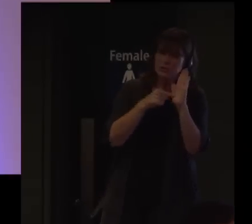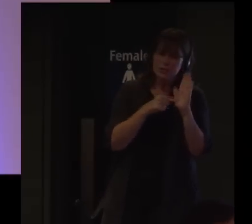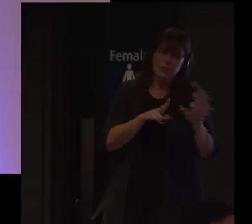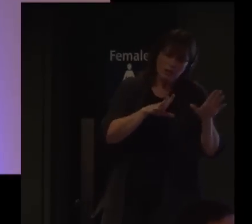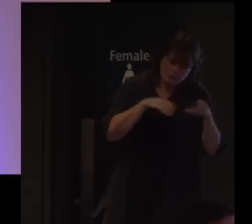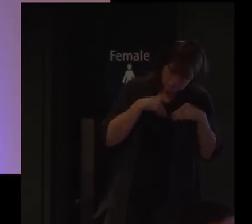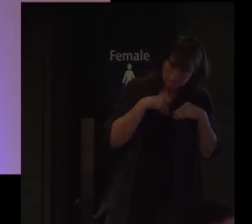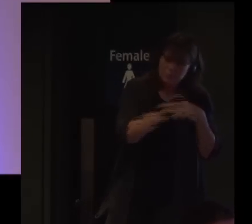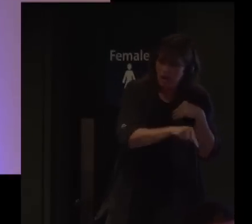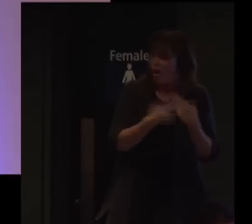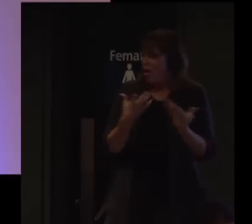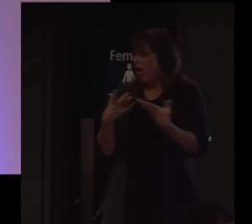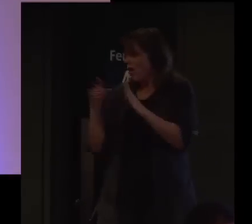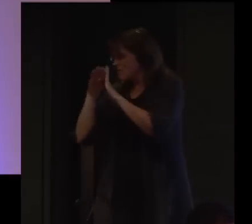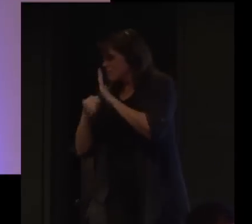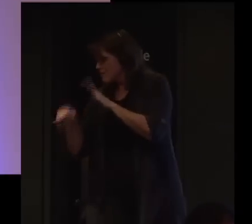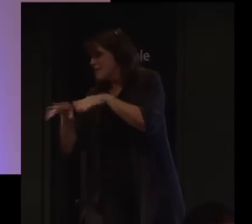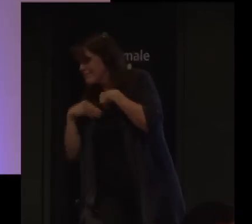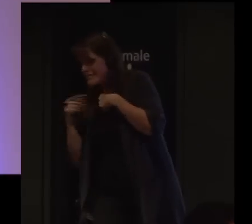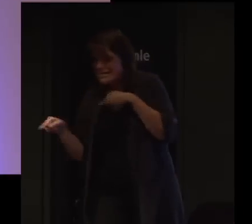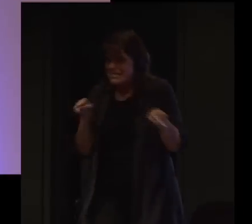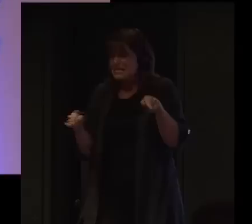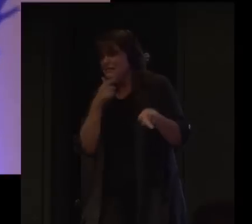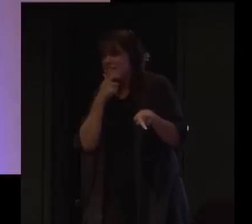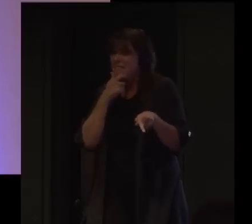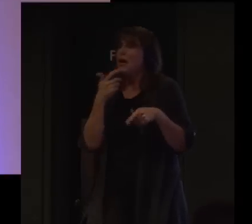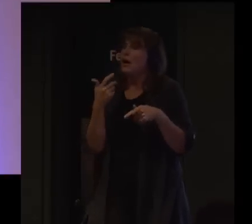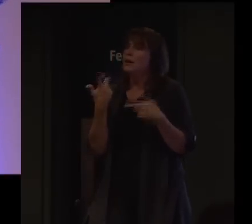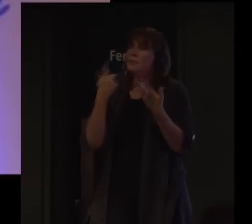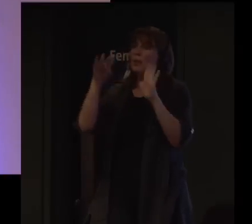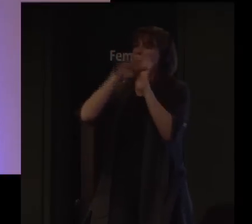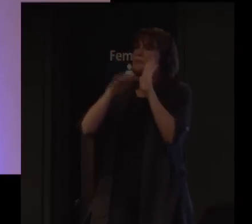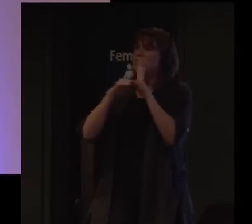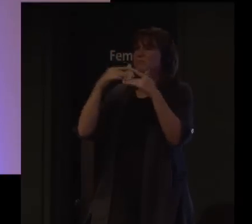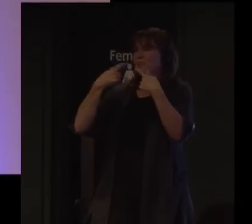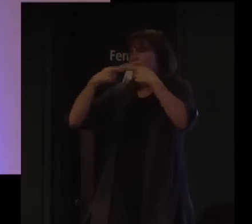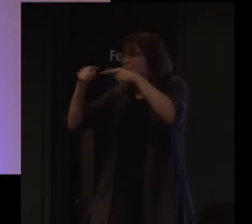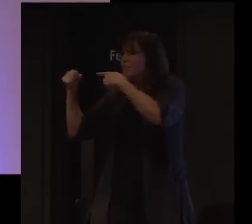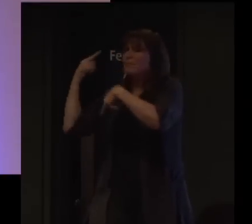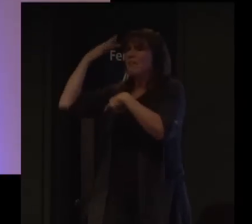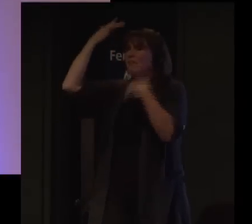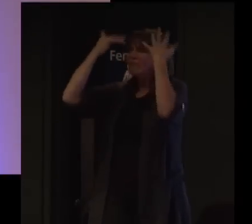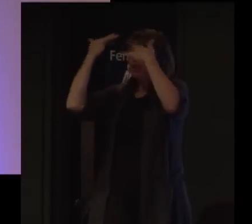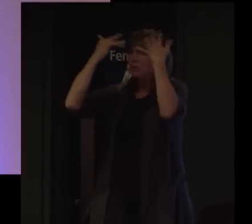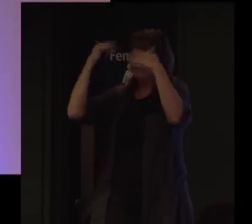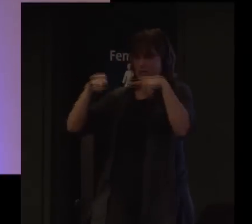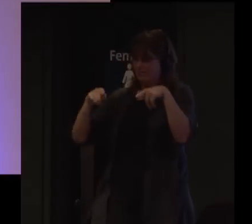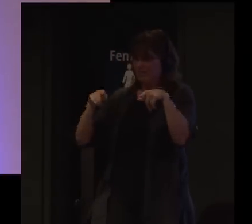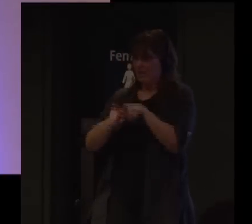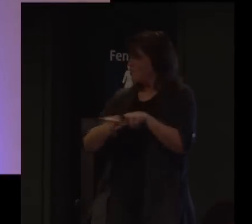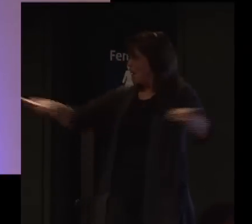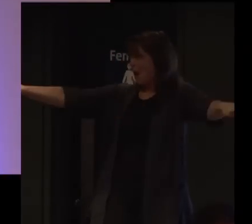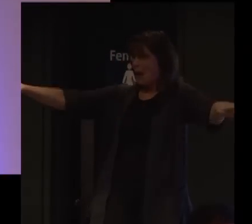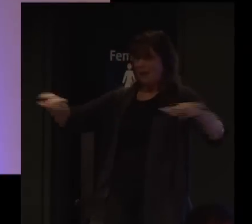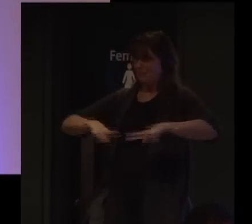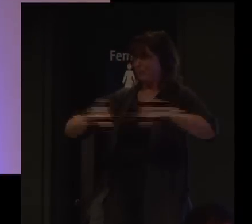about how to go for it, because there are principles, philosophies, which go exactly in the opposite